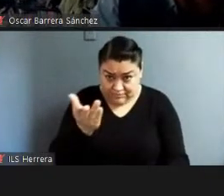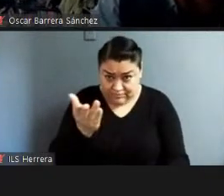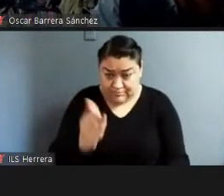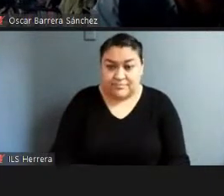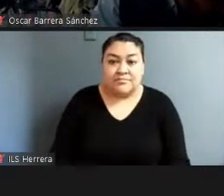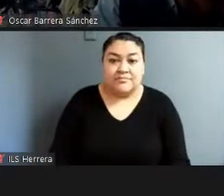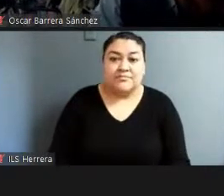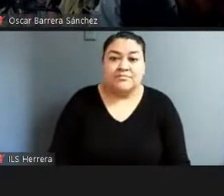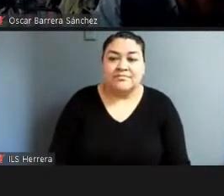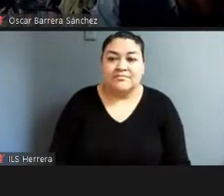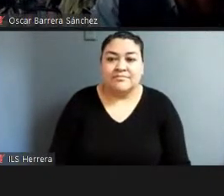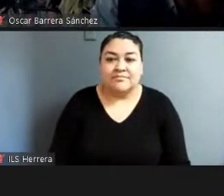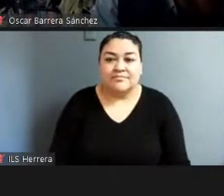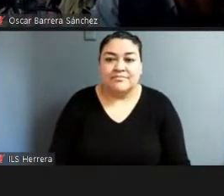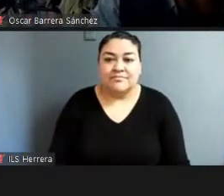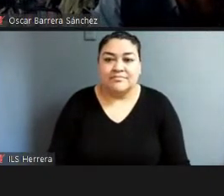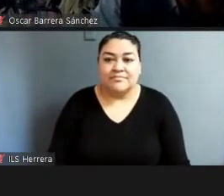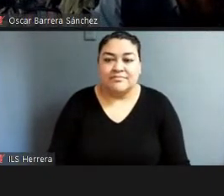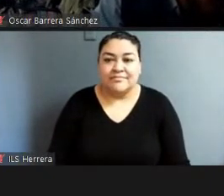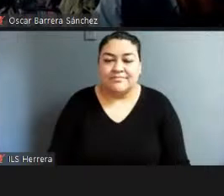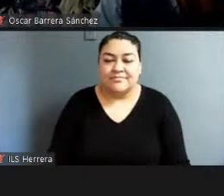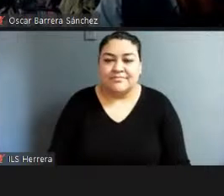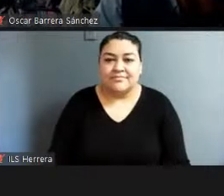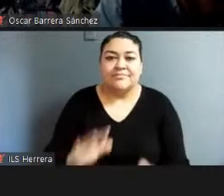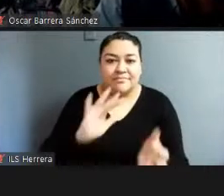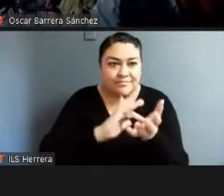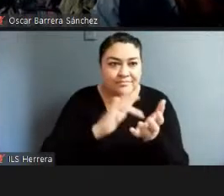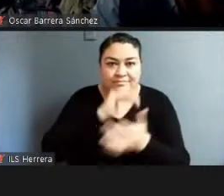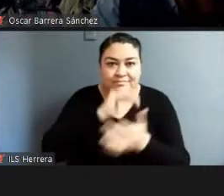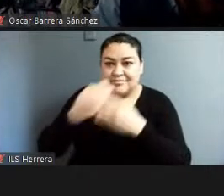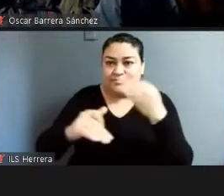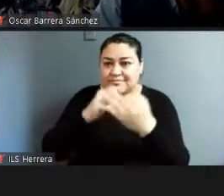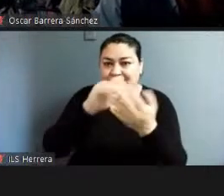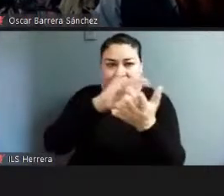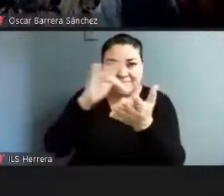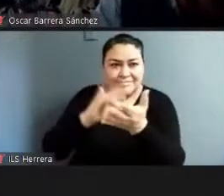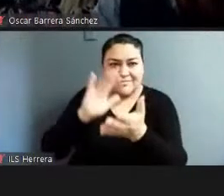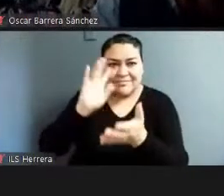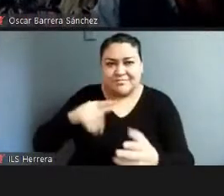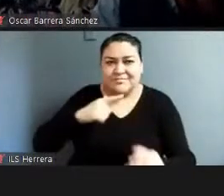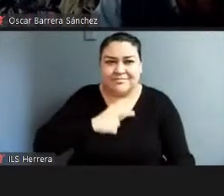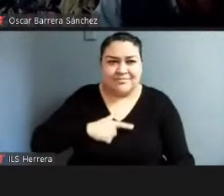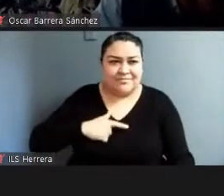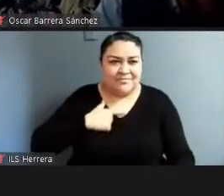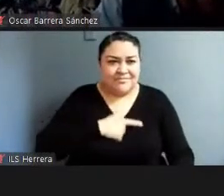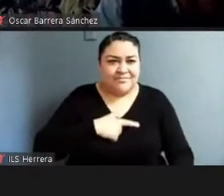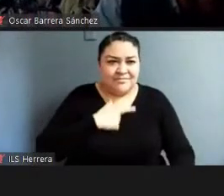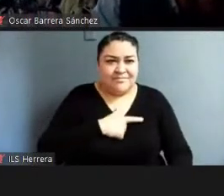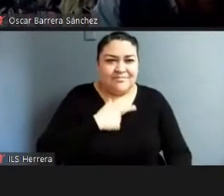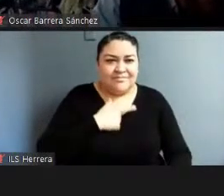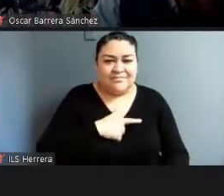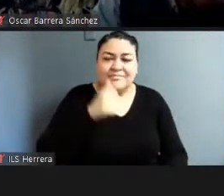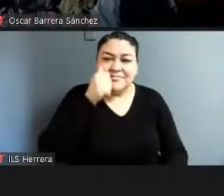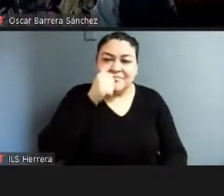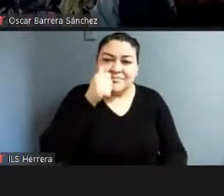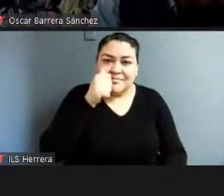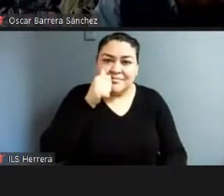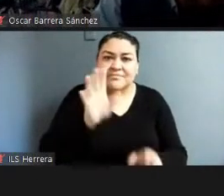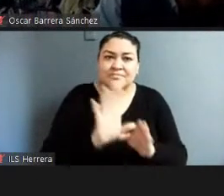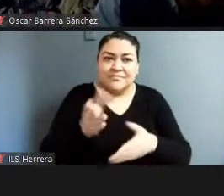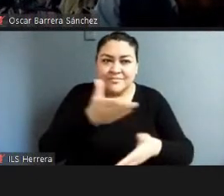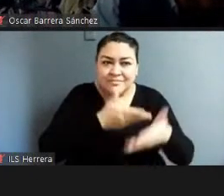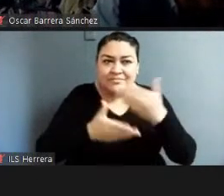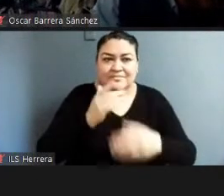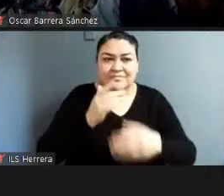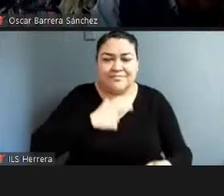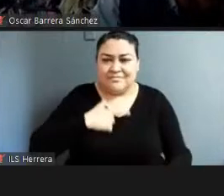Thank you, Sonia, and thank you, everyone. It's been really interesting to hear different perspectives, and I was agreeing, I completely agree with what Sonia said there. I think